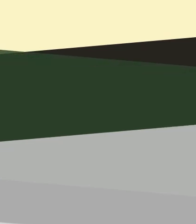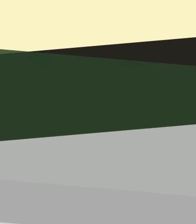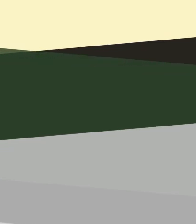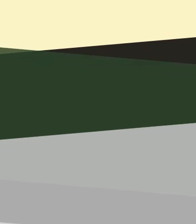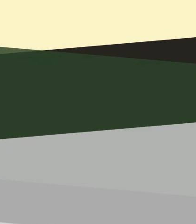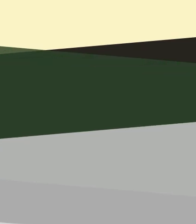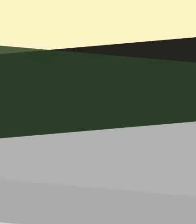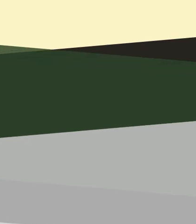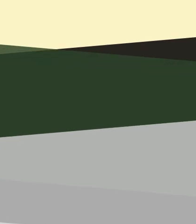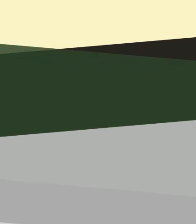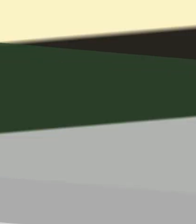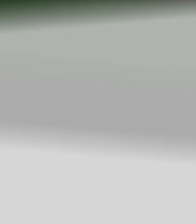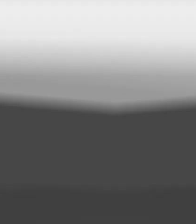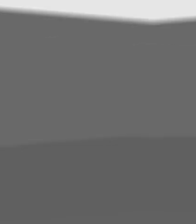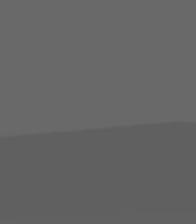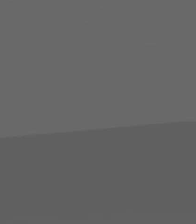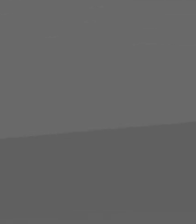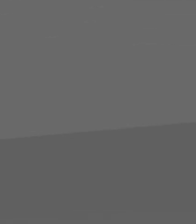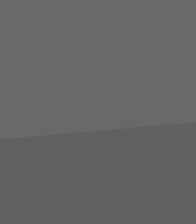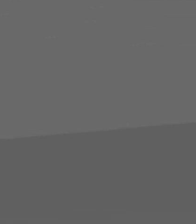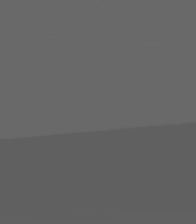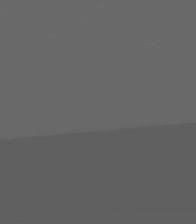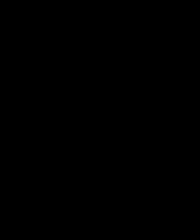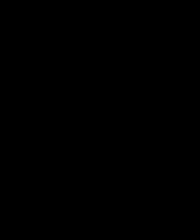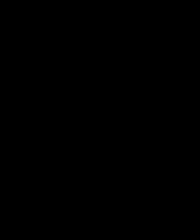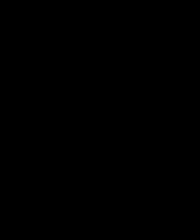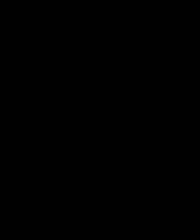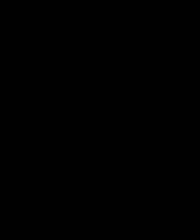life, your health, your insure.